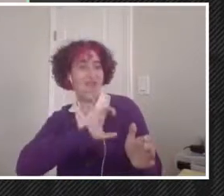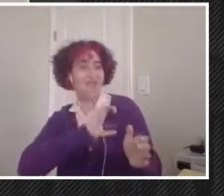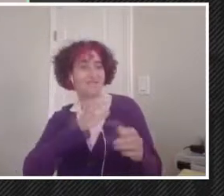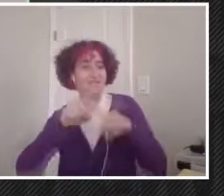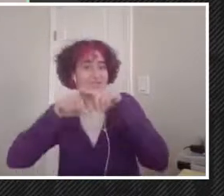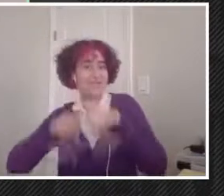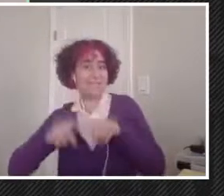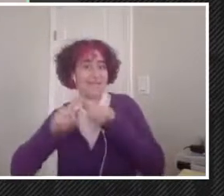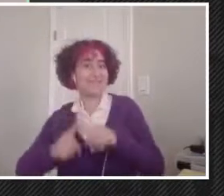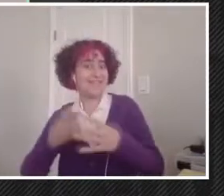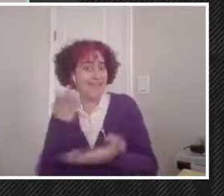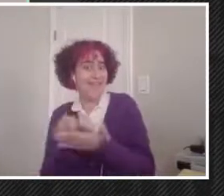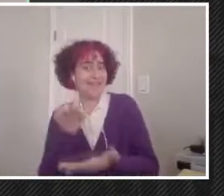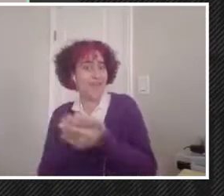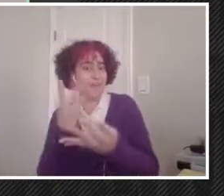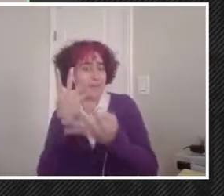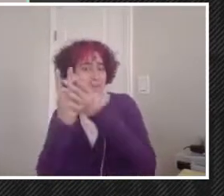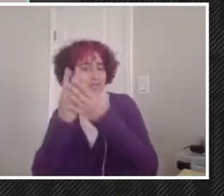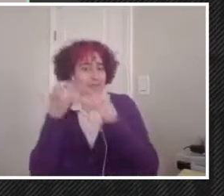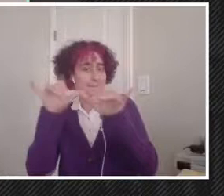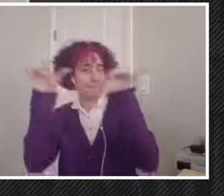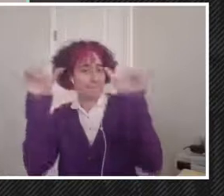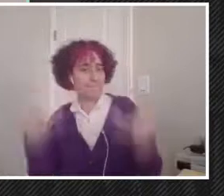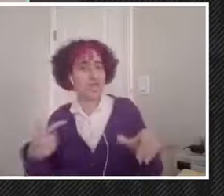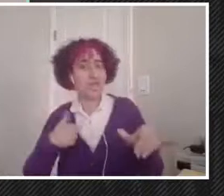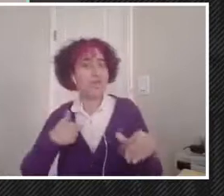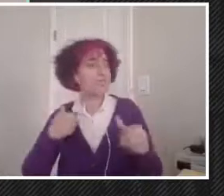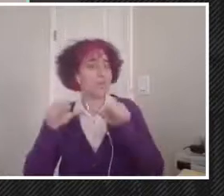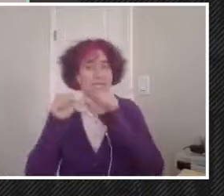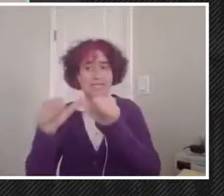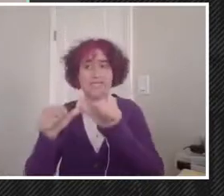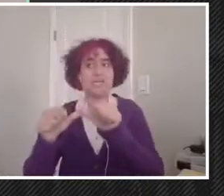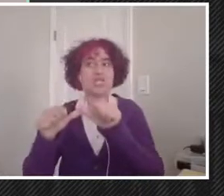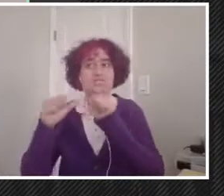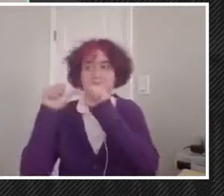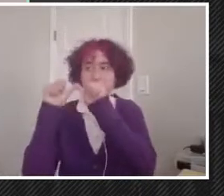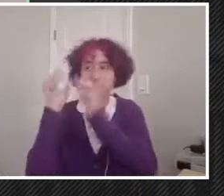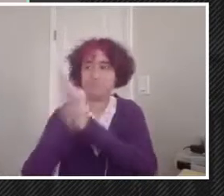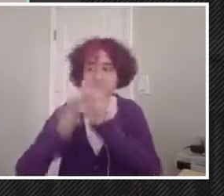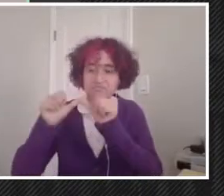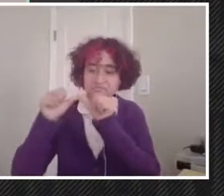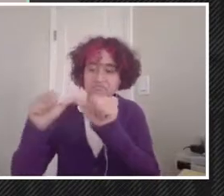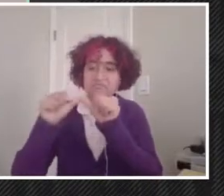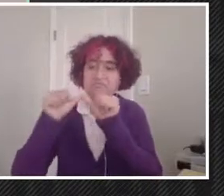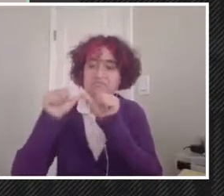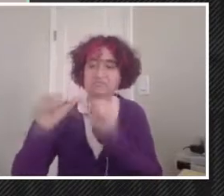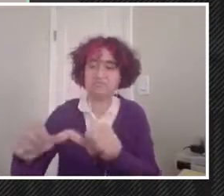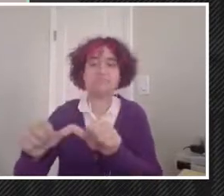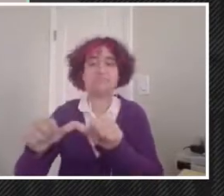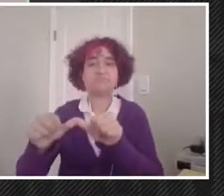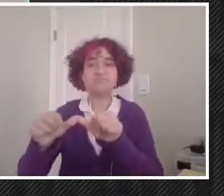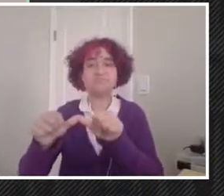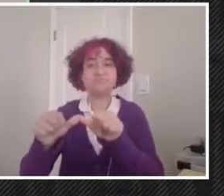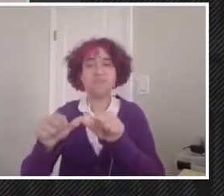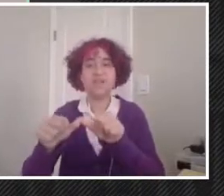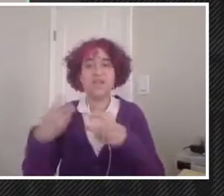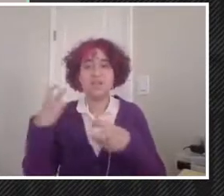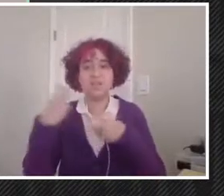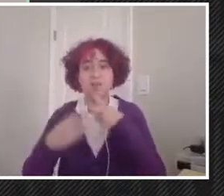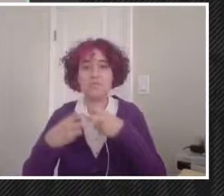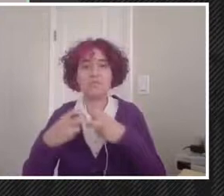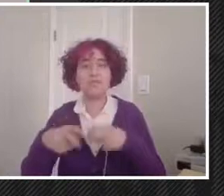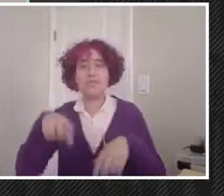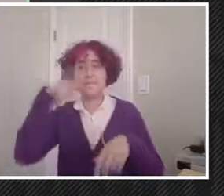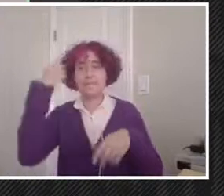going to perpetuate the consequences and the collateral brutality that slavery